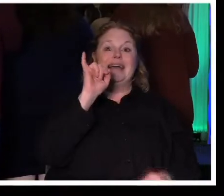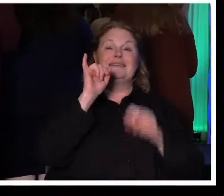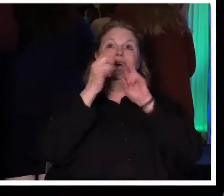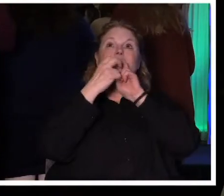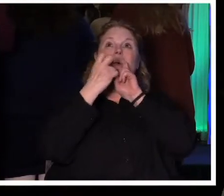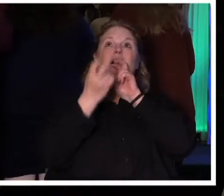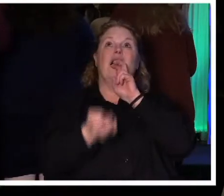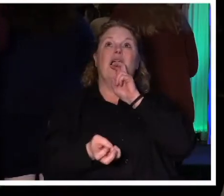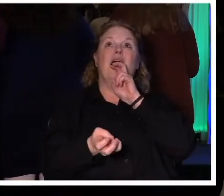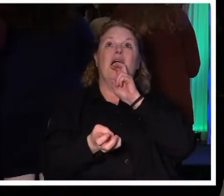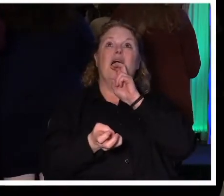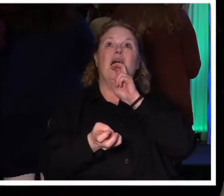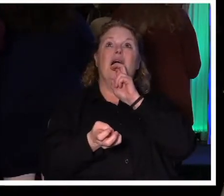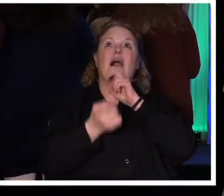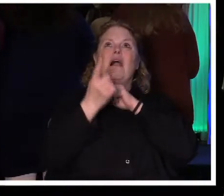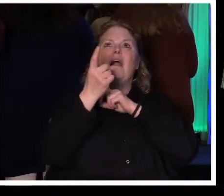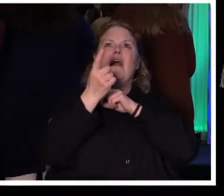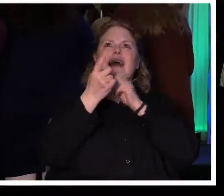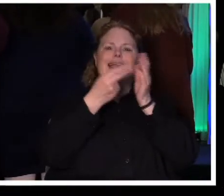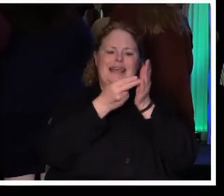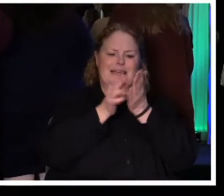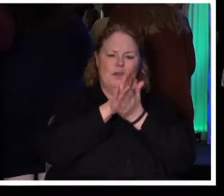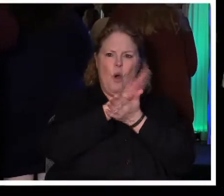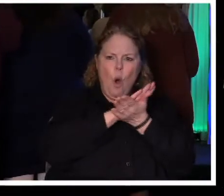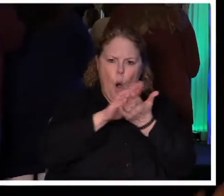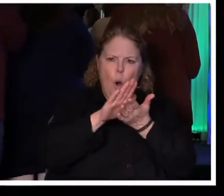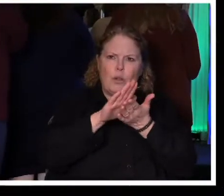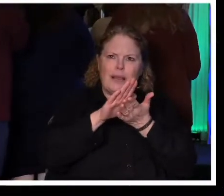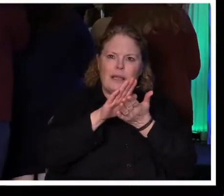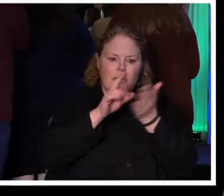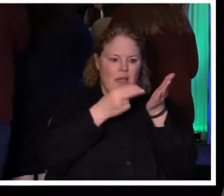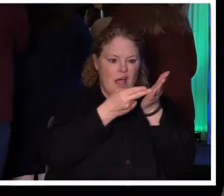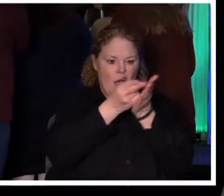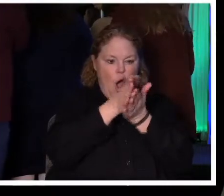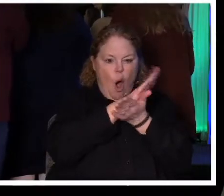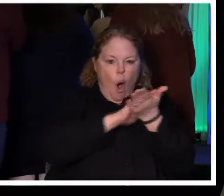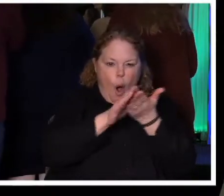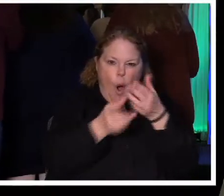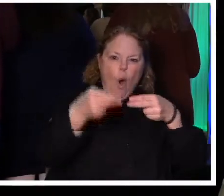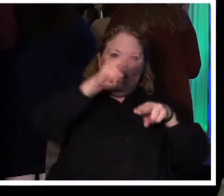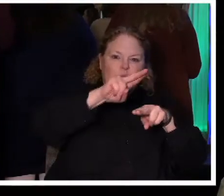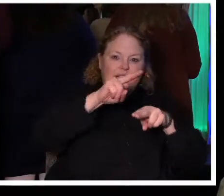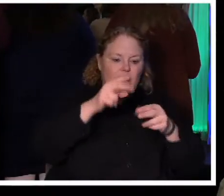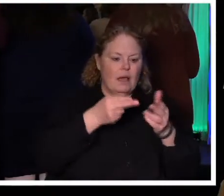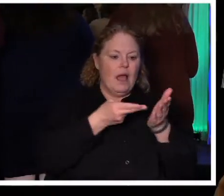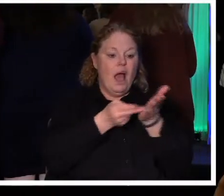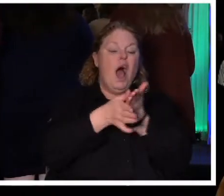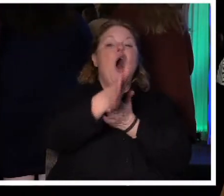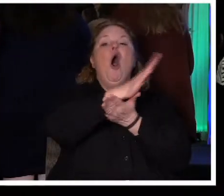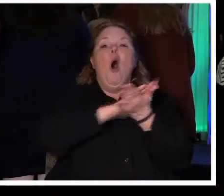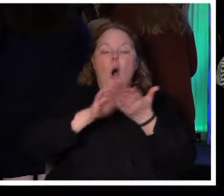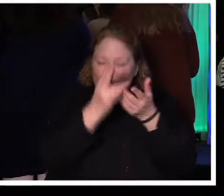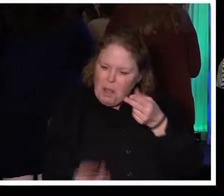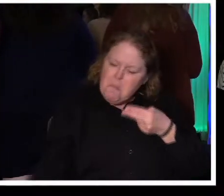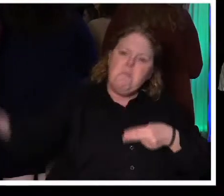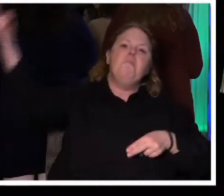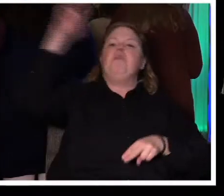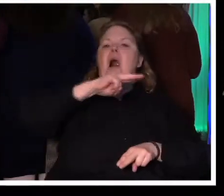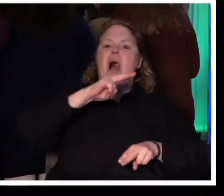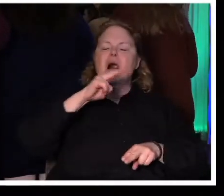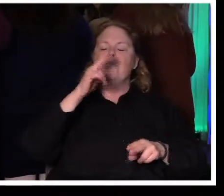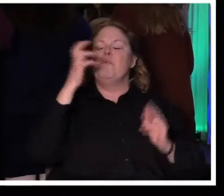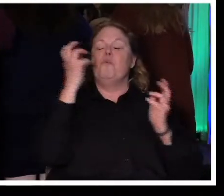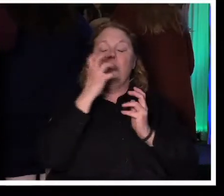troubled. Holy, holy, holy is the Lord our God. And in that instance, we recognize who we are and fall before you